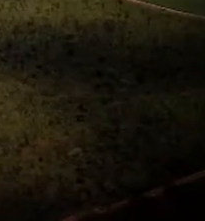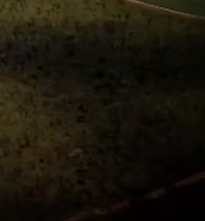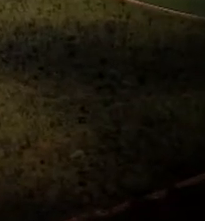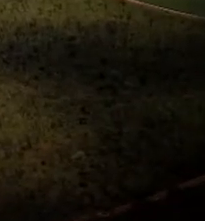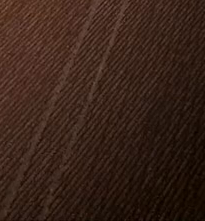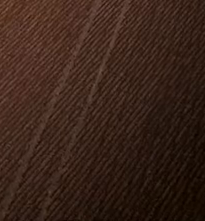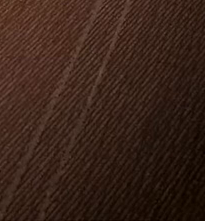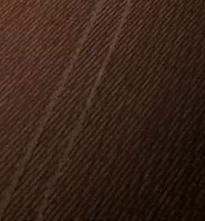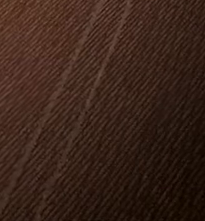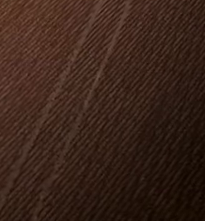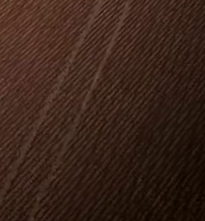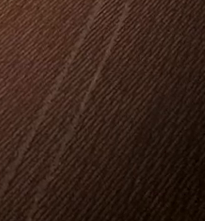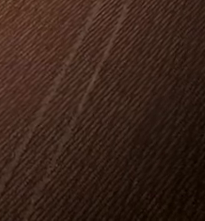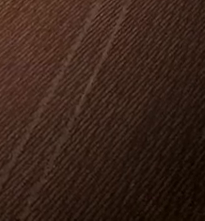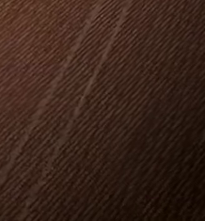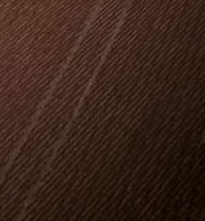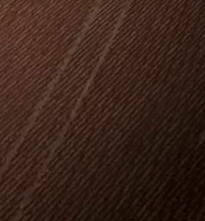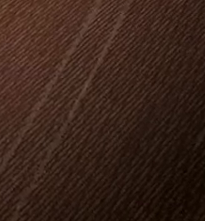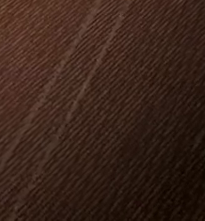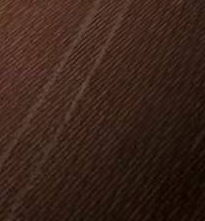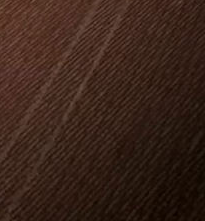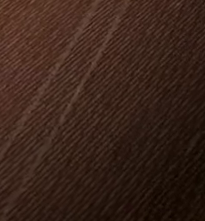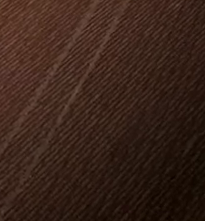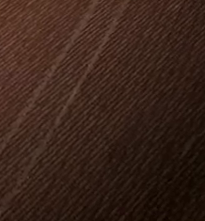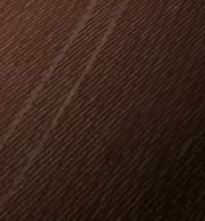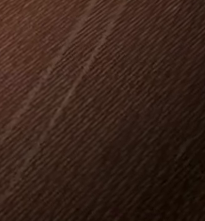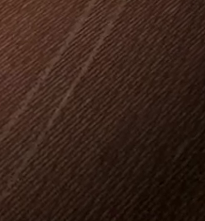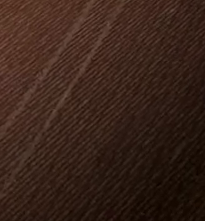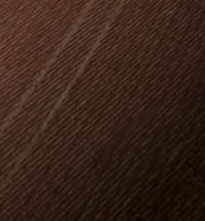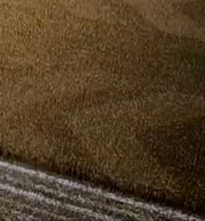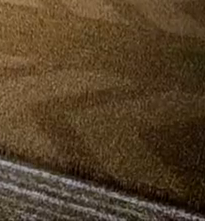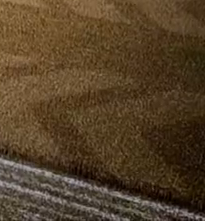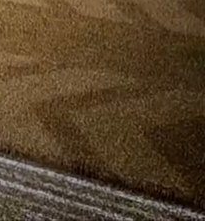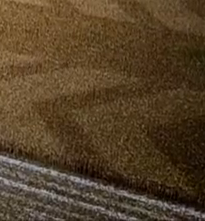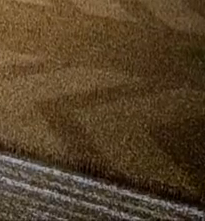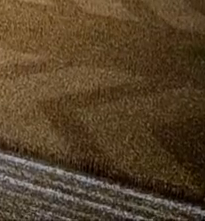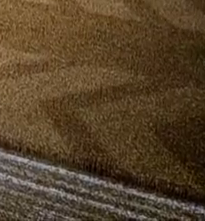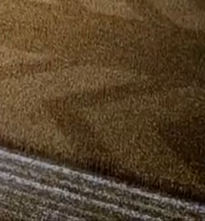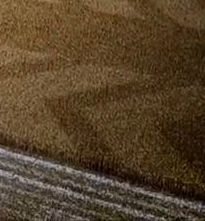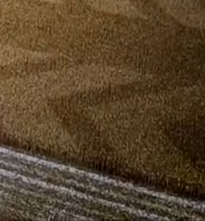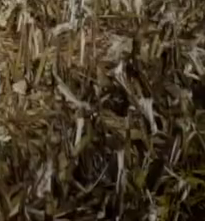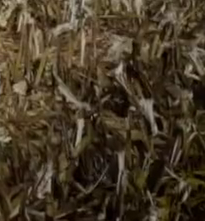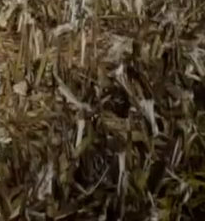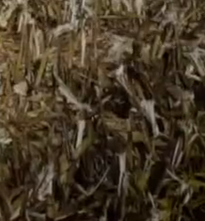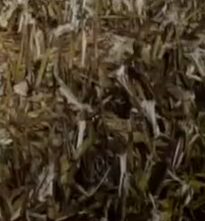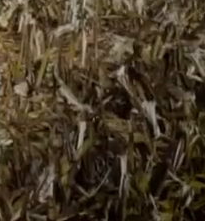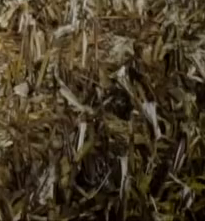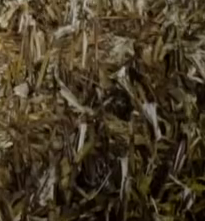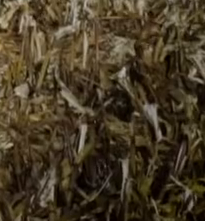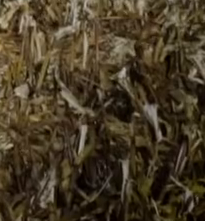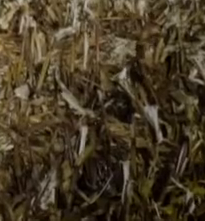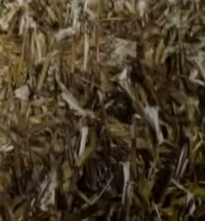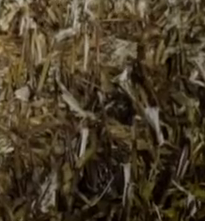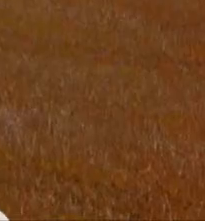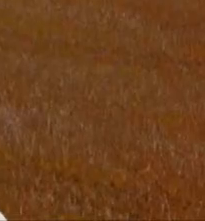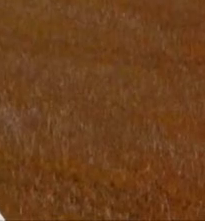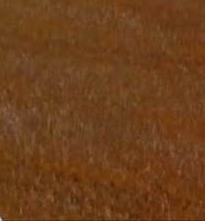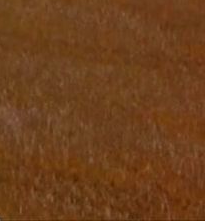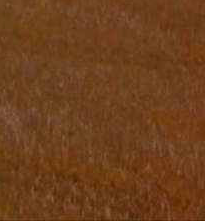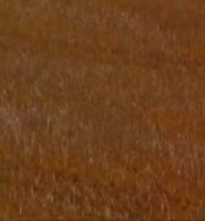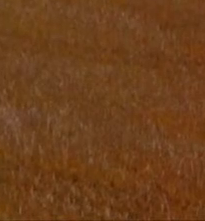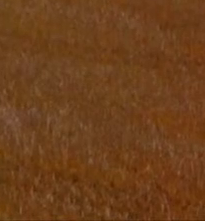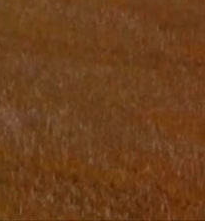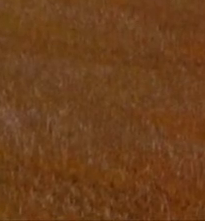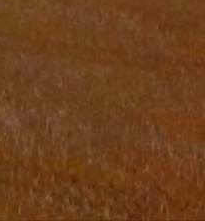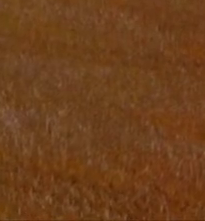the flat topography and the rainfall in that biome are ideal for high-scale